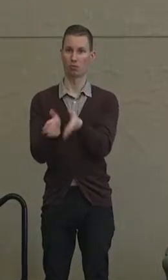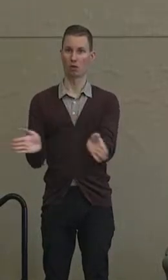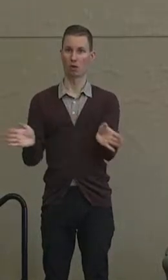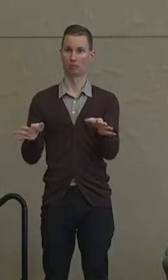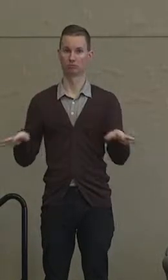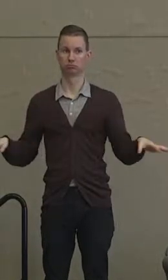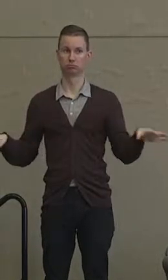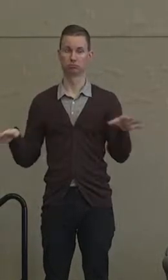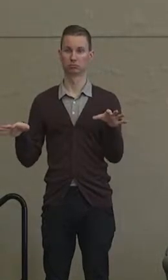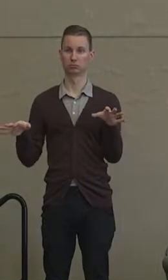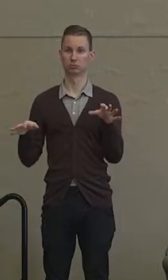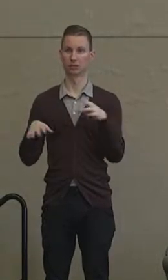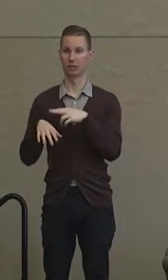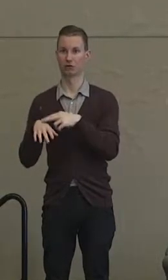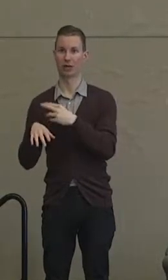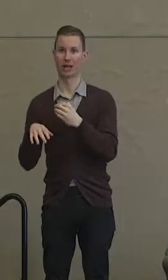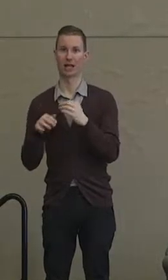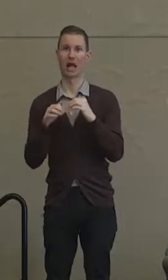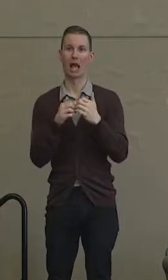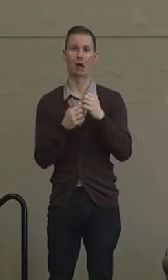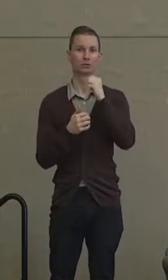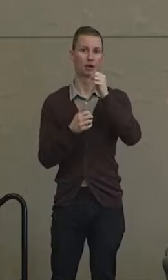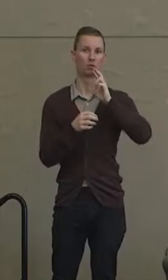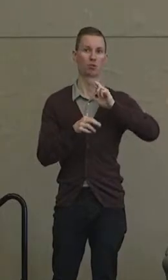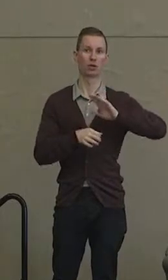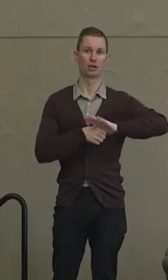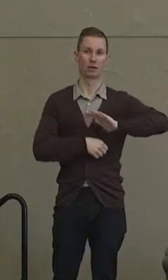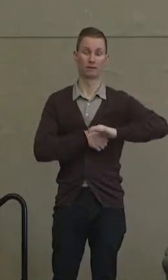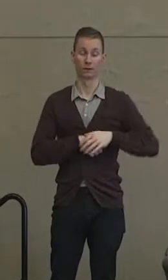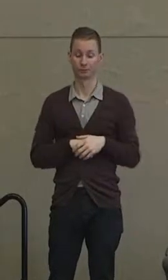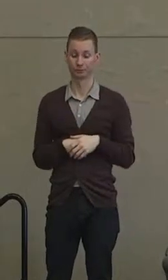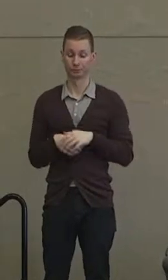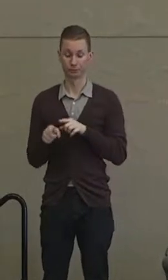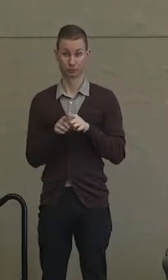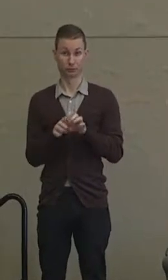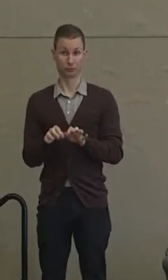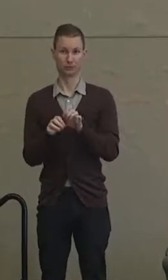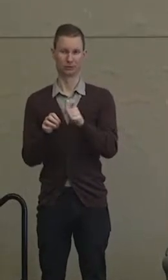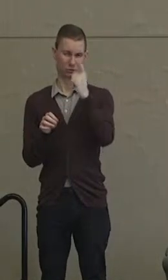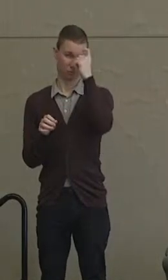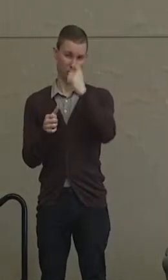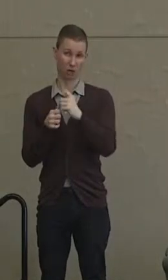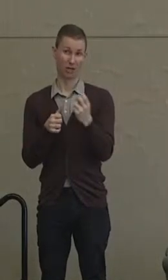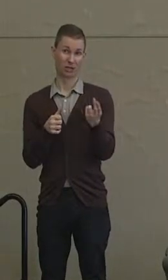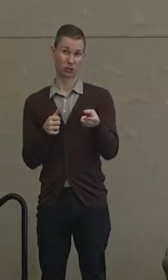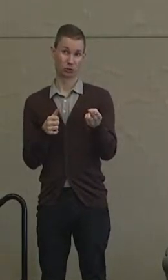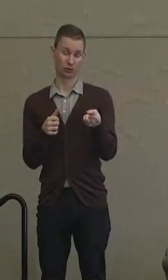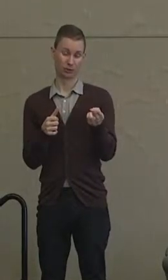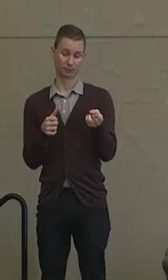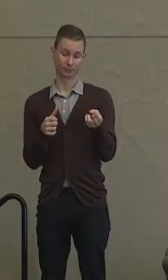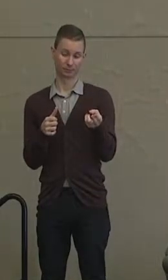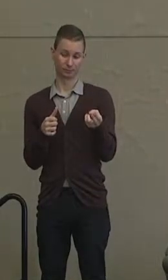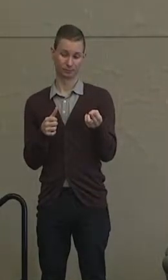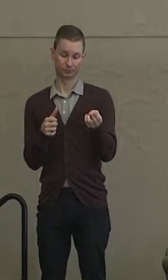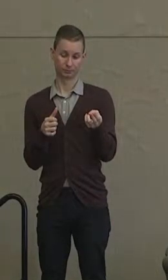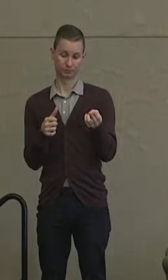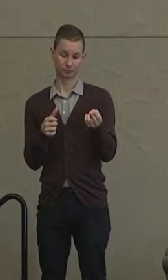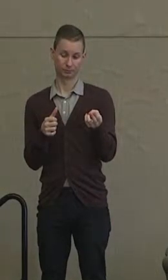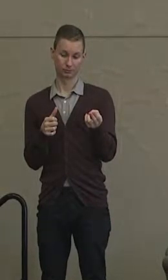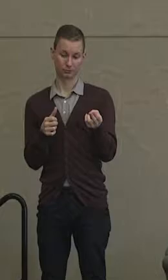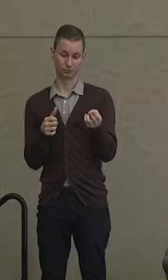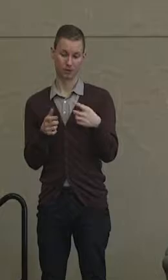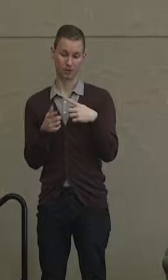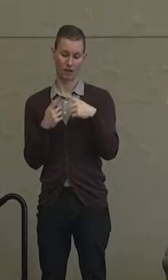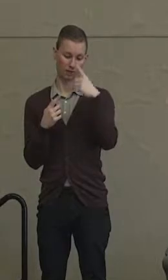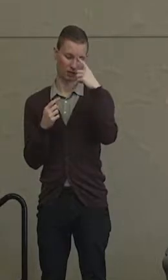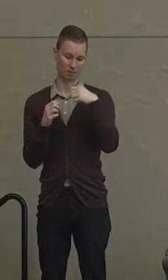the underreported nature. It's also important, remembering the history, to think about